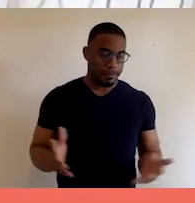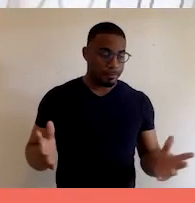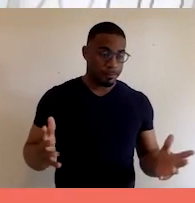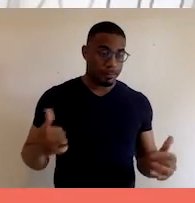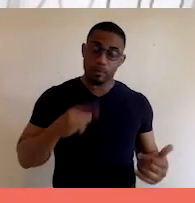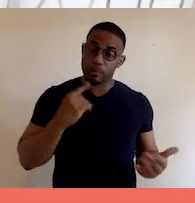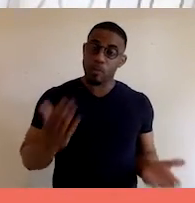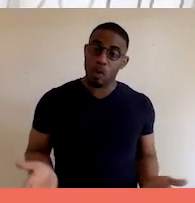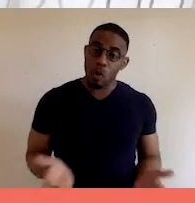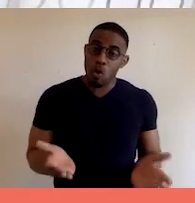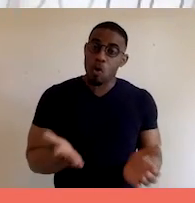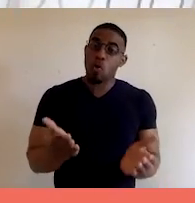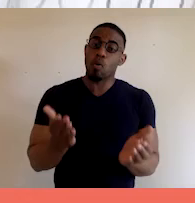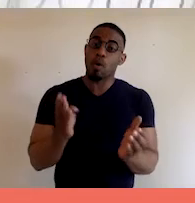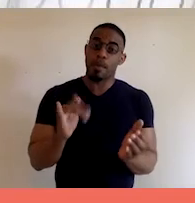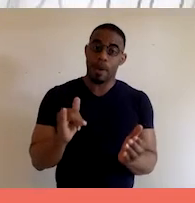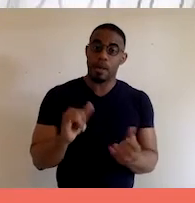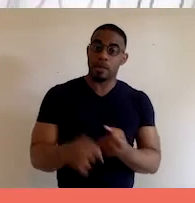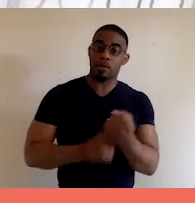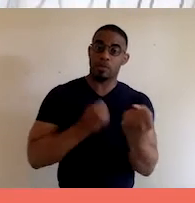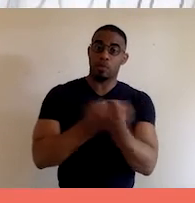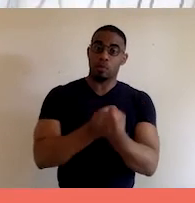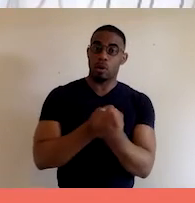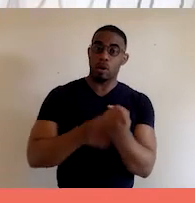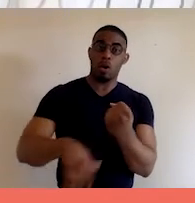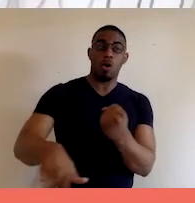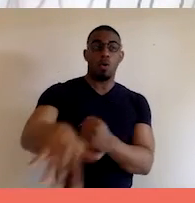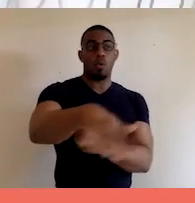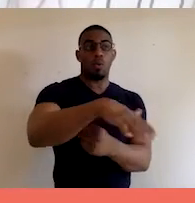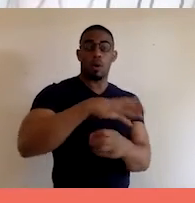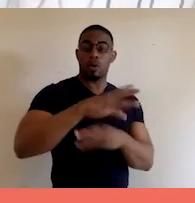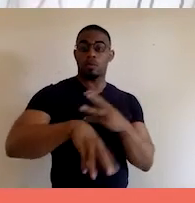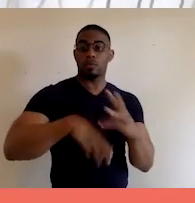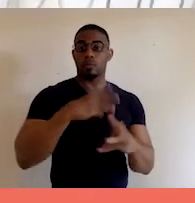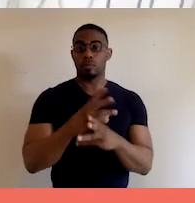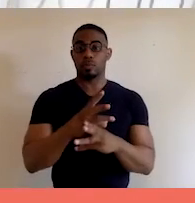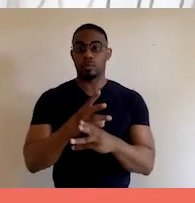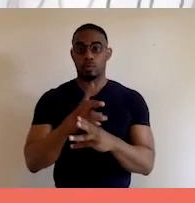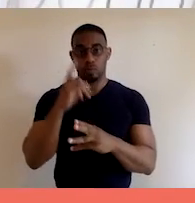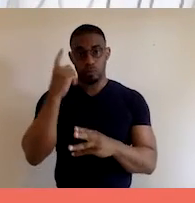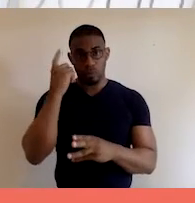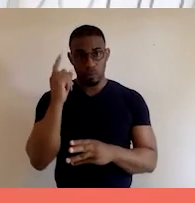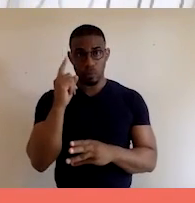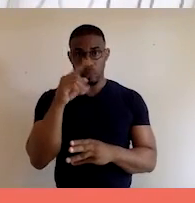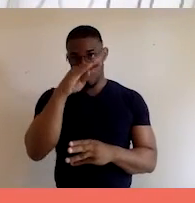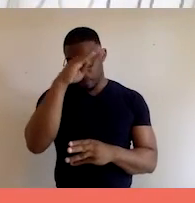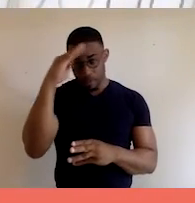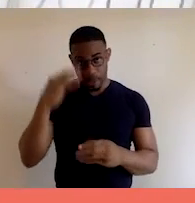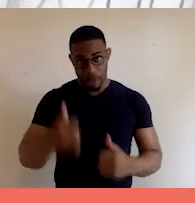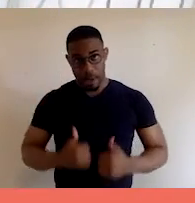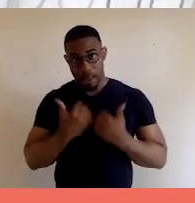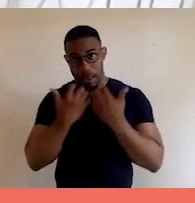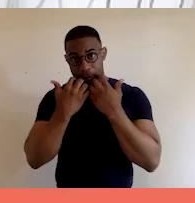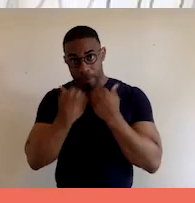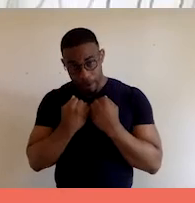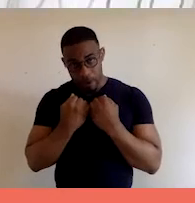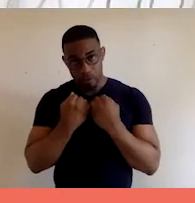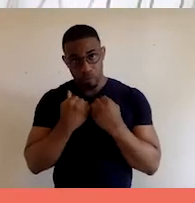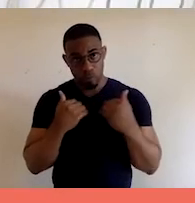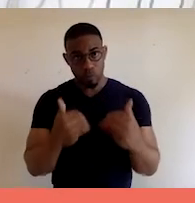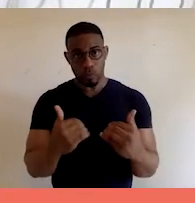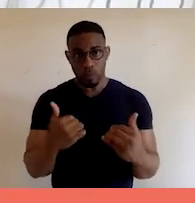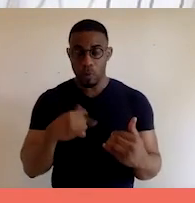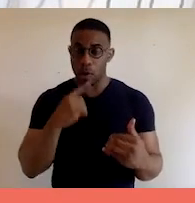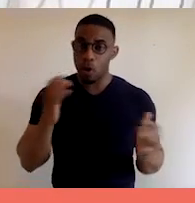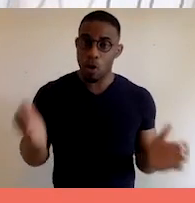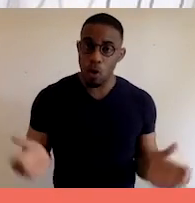We are encouraged by the support around the world for the Black Lives Matter movement. We